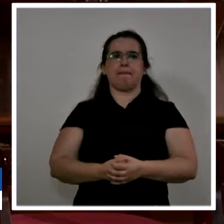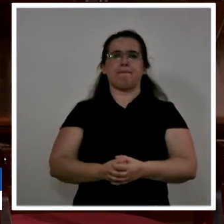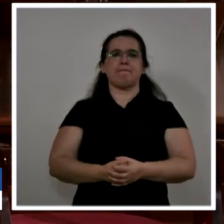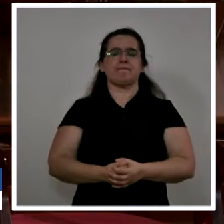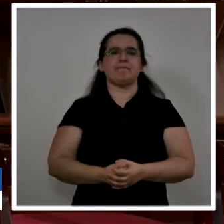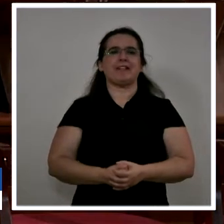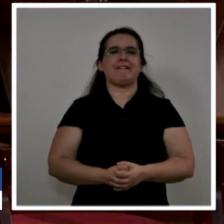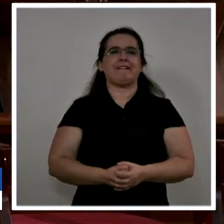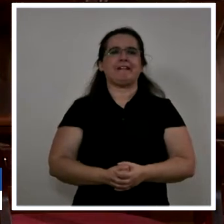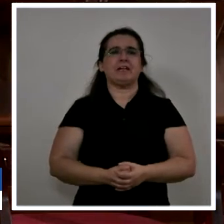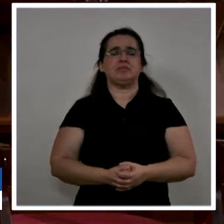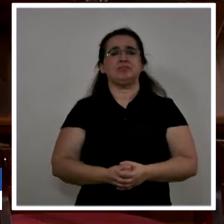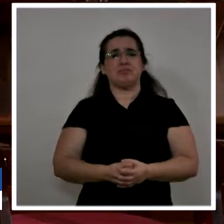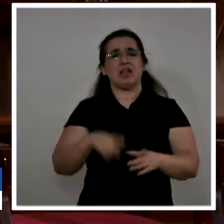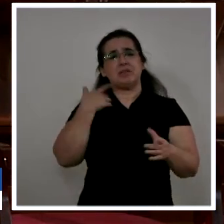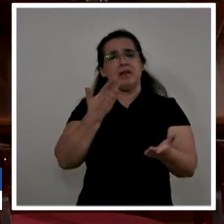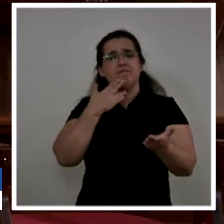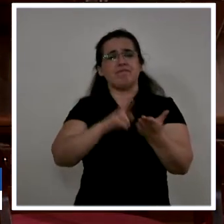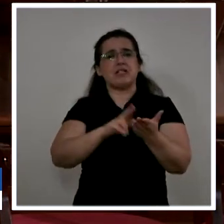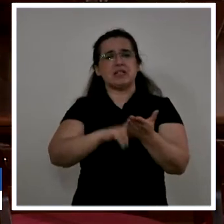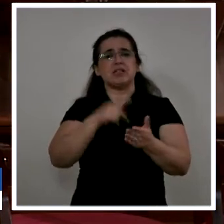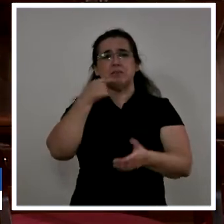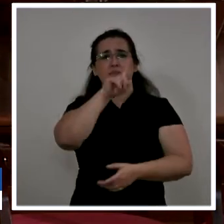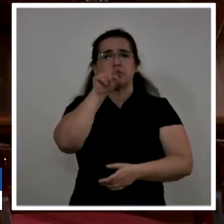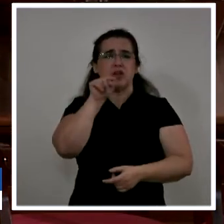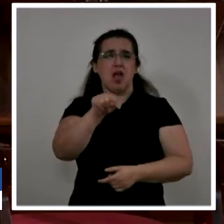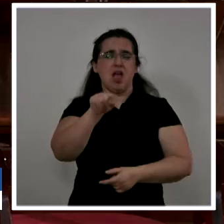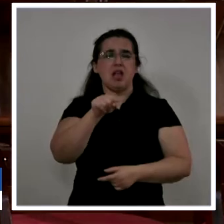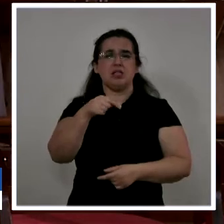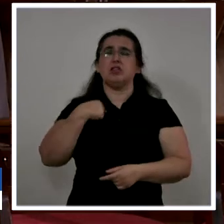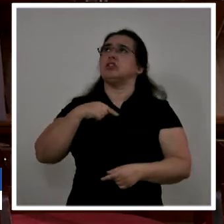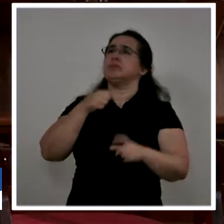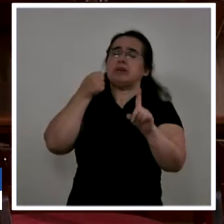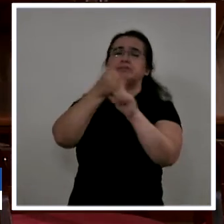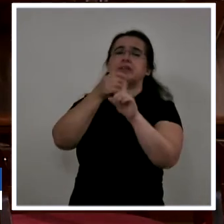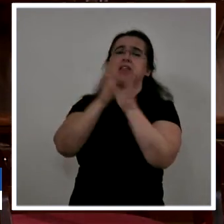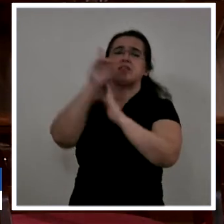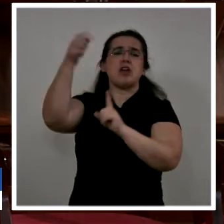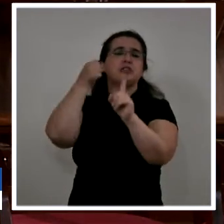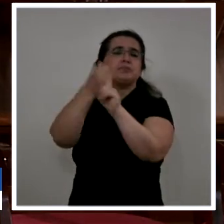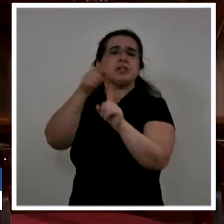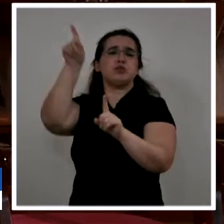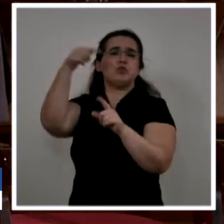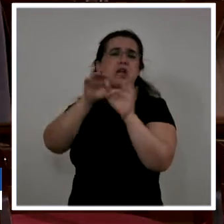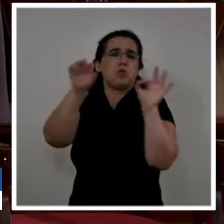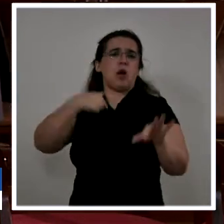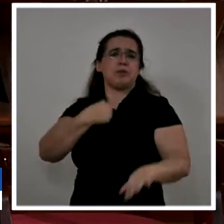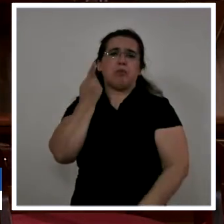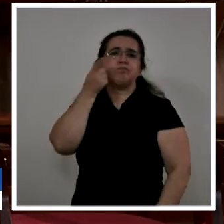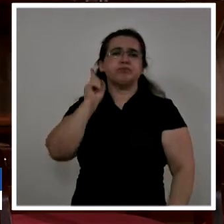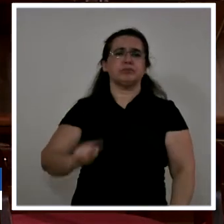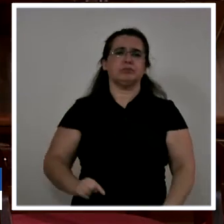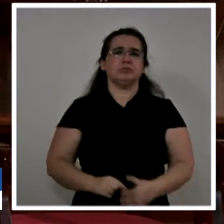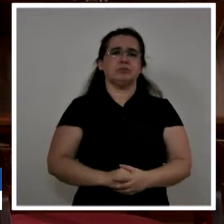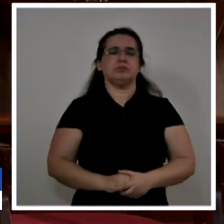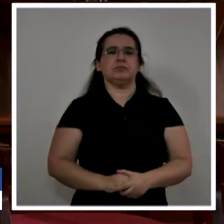are not like me. E no fundo é essa a pergunta que ele diz, ele desafia Deus a dizer: "Tu não és como eu." And